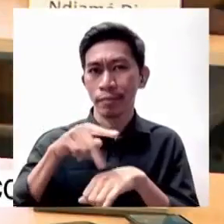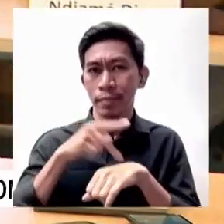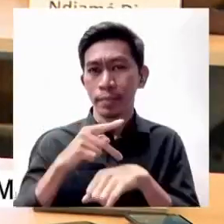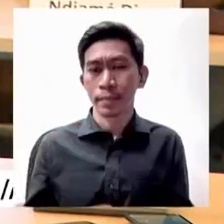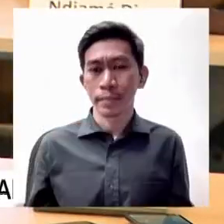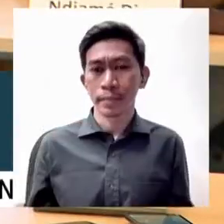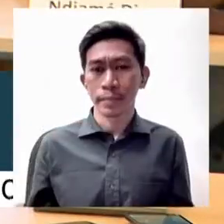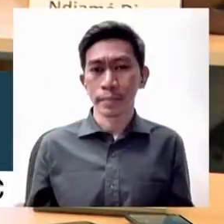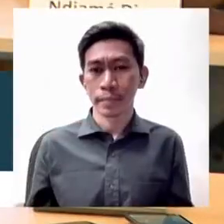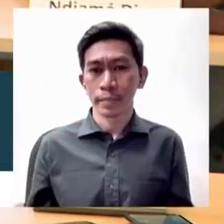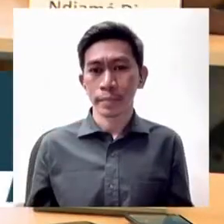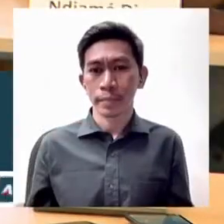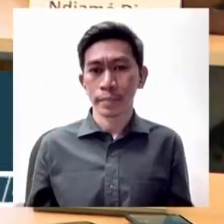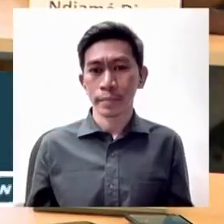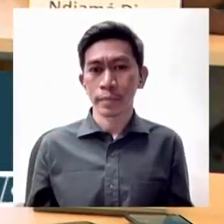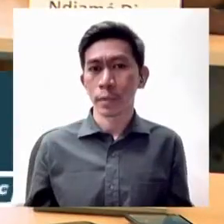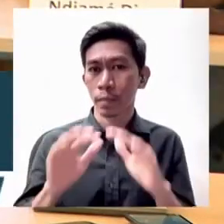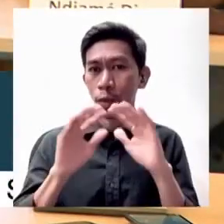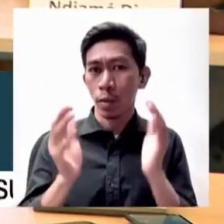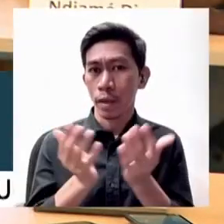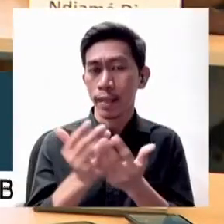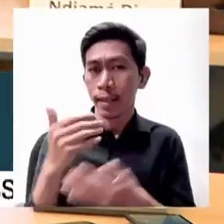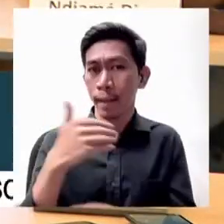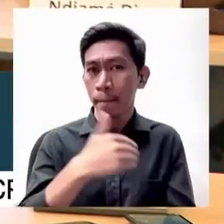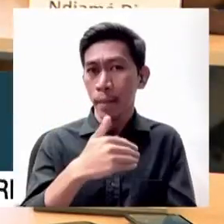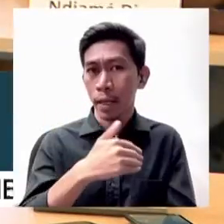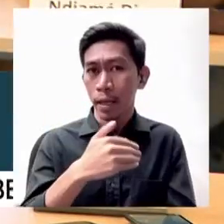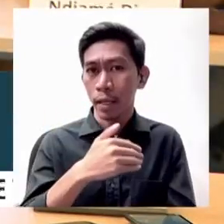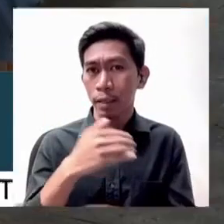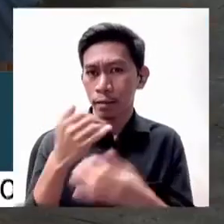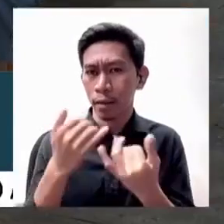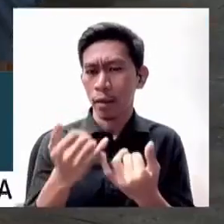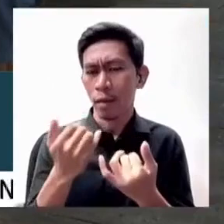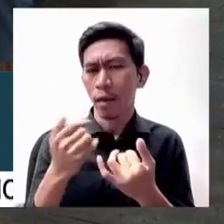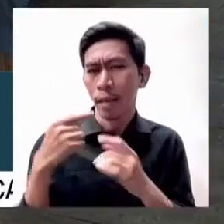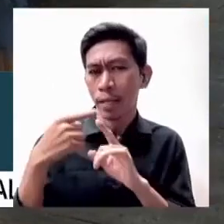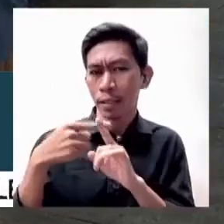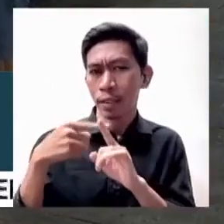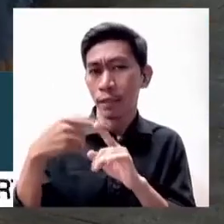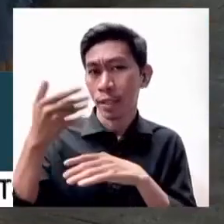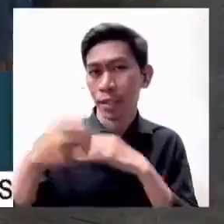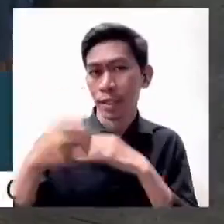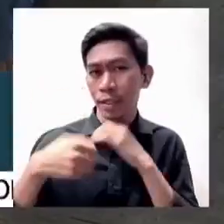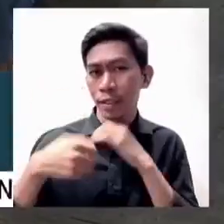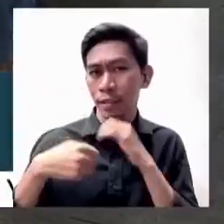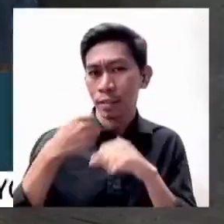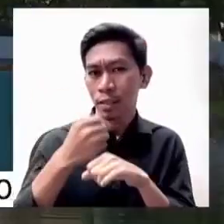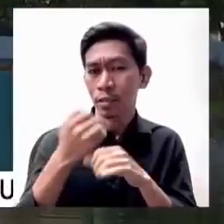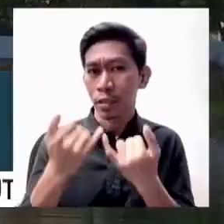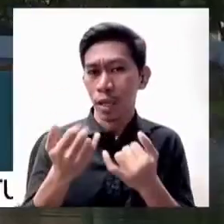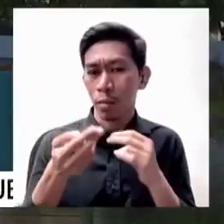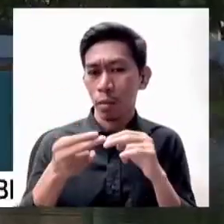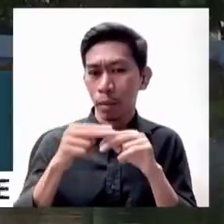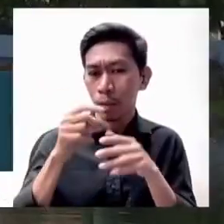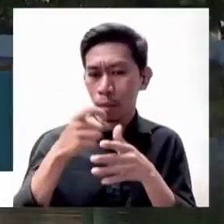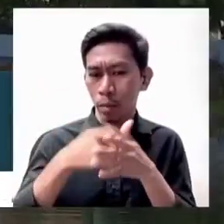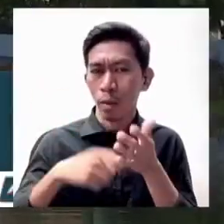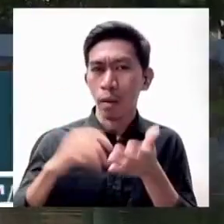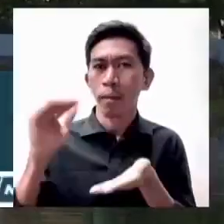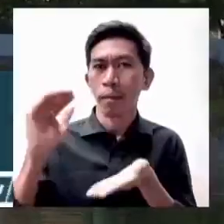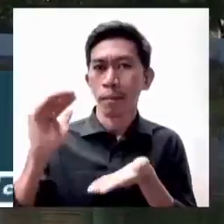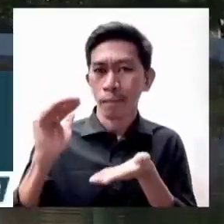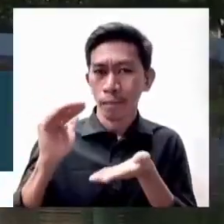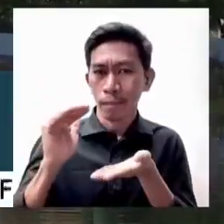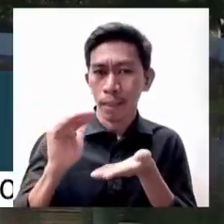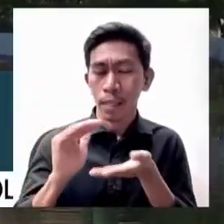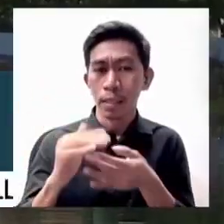The World Bank upbeat about the Philippines' growth prospects next year as inflation in the country cools. The multilateral lender